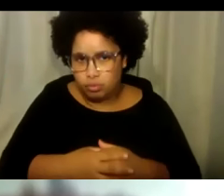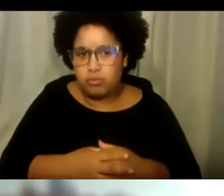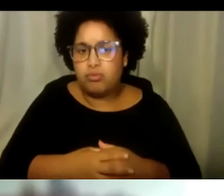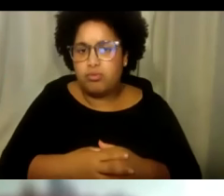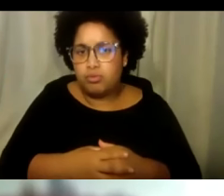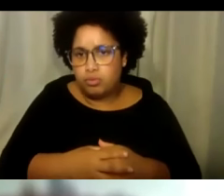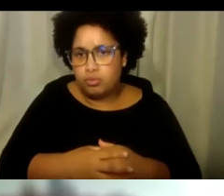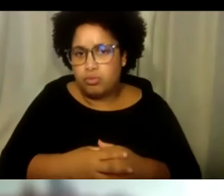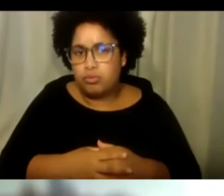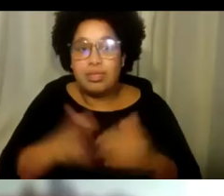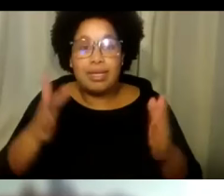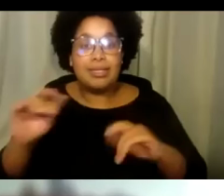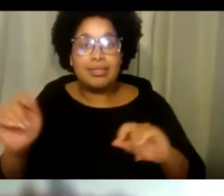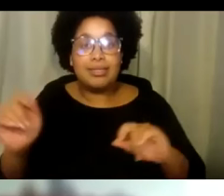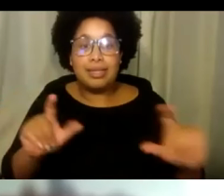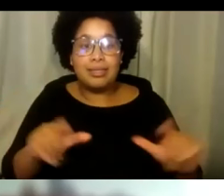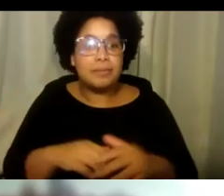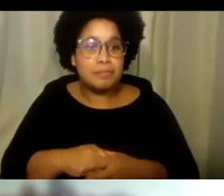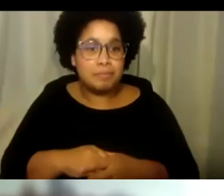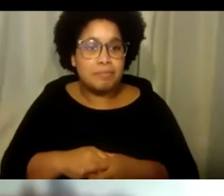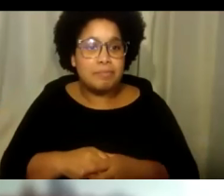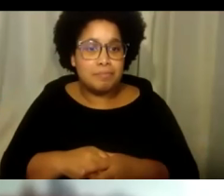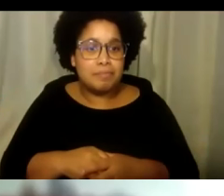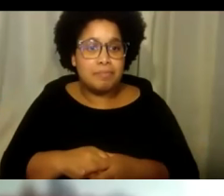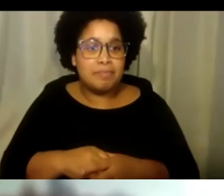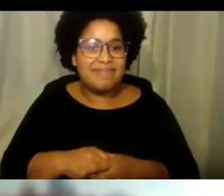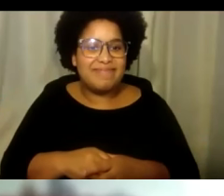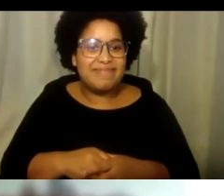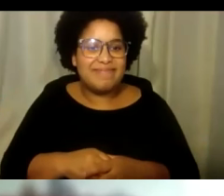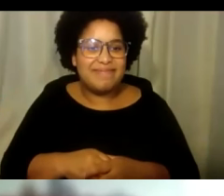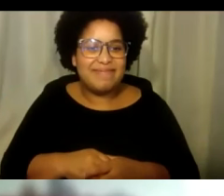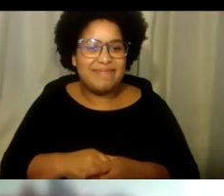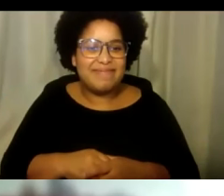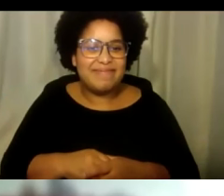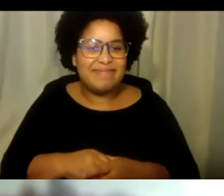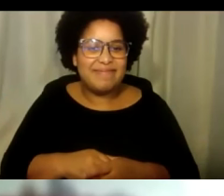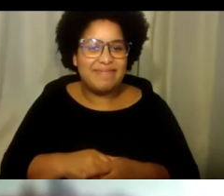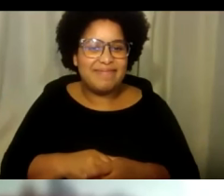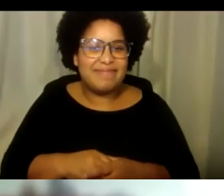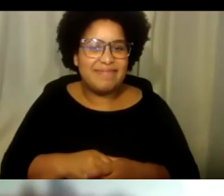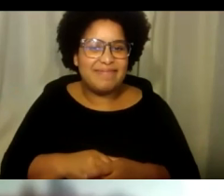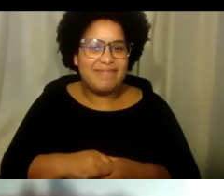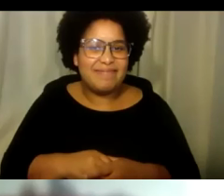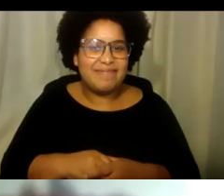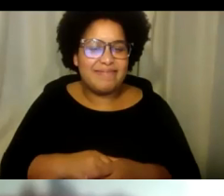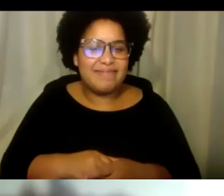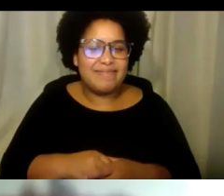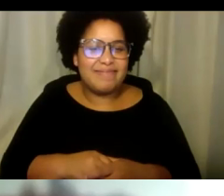Next slide, please.